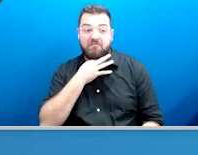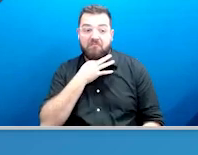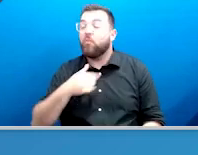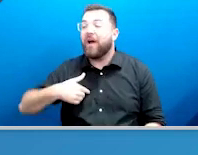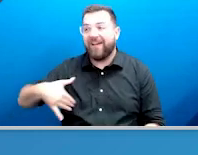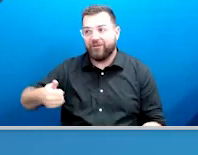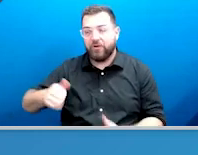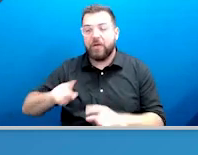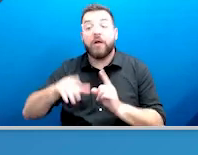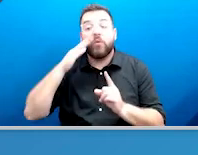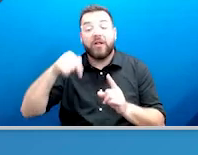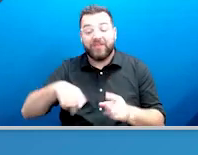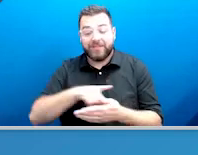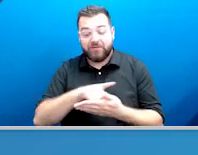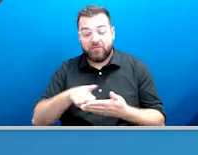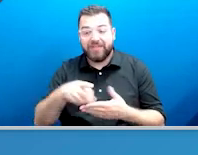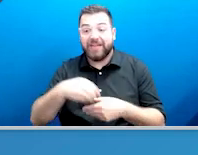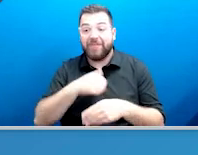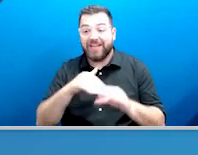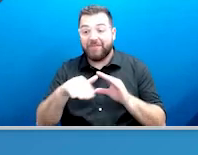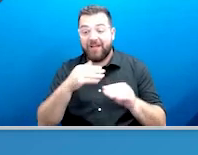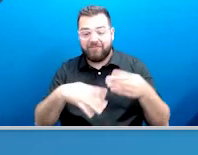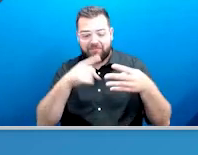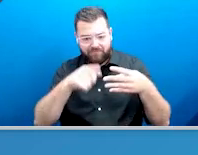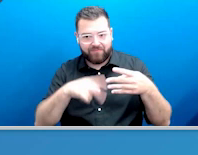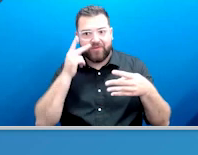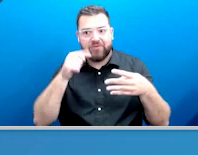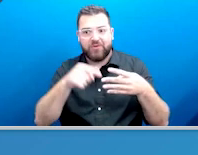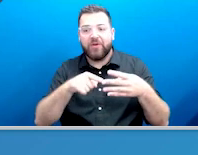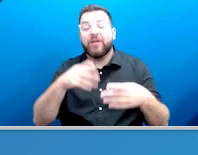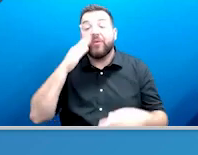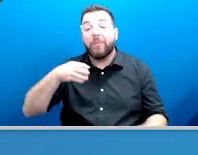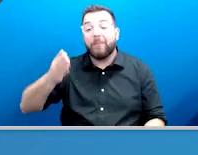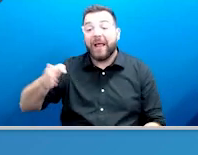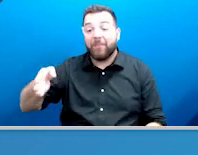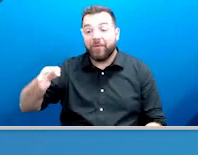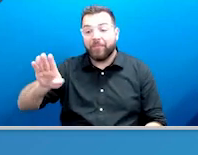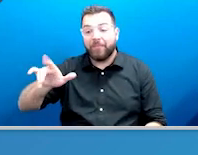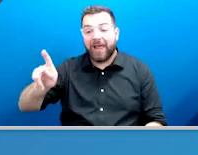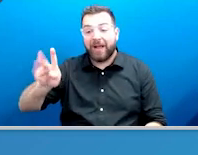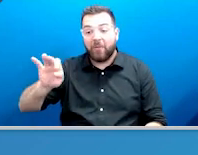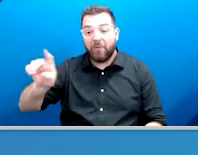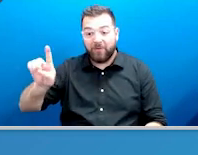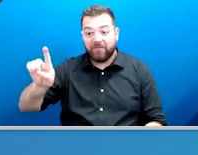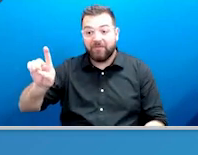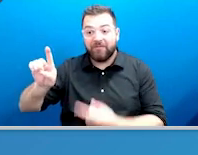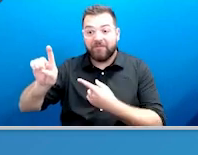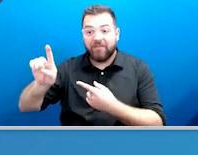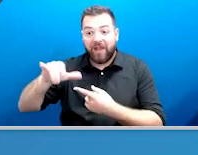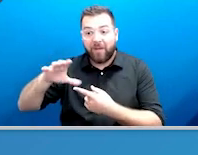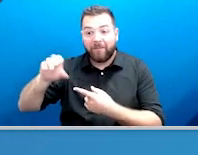week, in my inbox, Blackboard has announced that they are